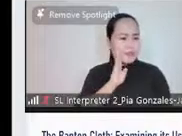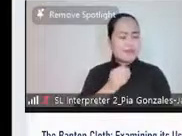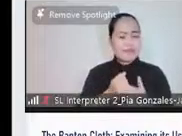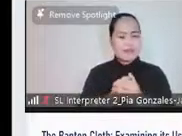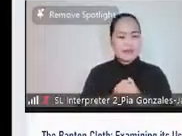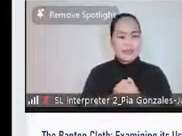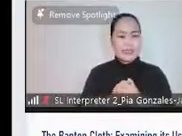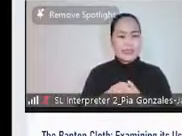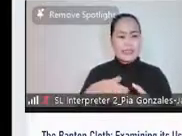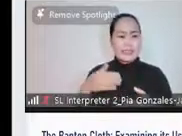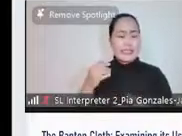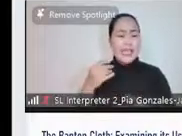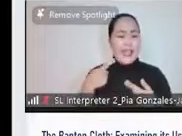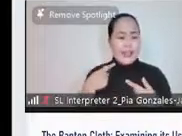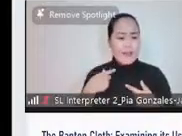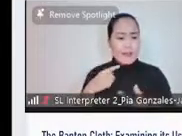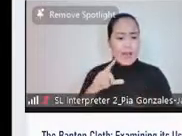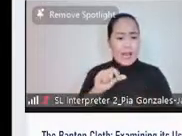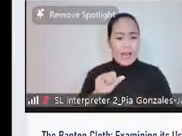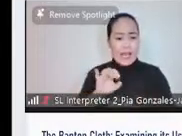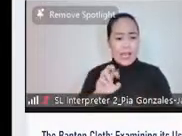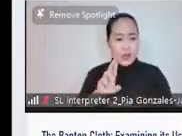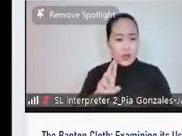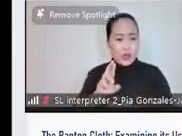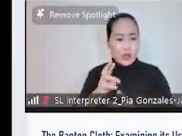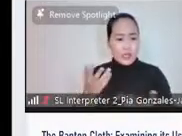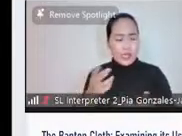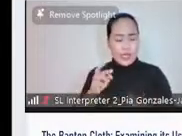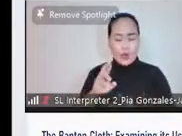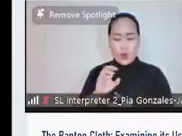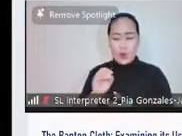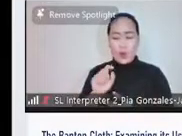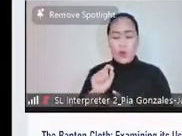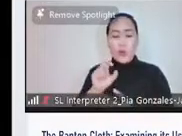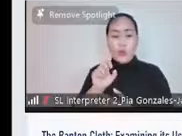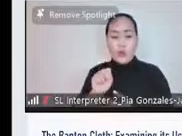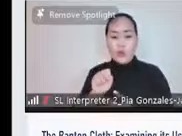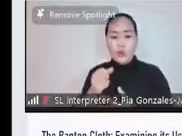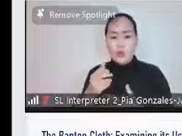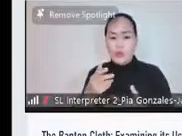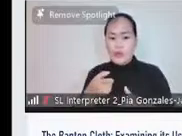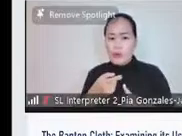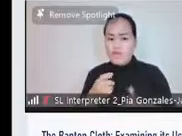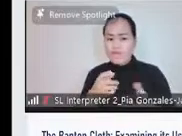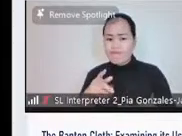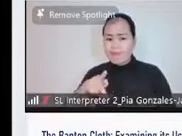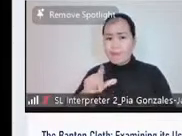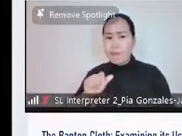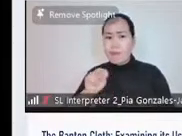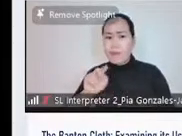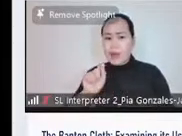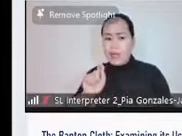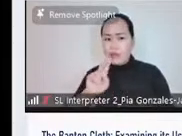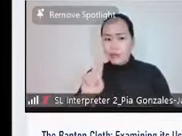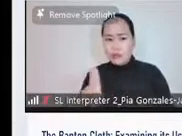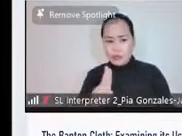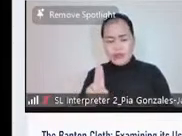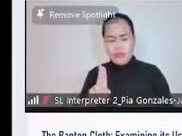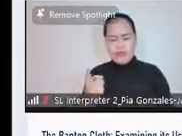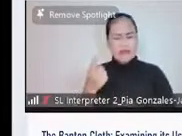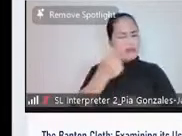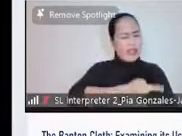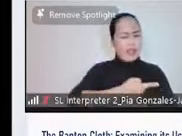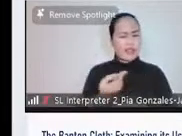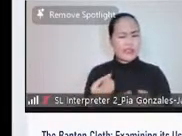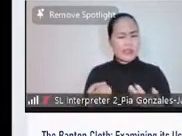the roots of the plant is used in preparing the dye bath with lime or wood wash. It may take days or weeks to